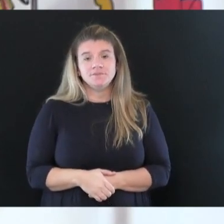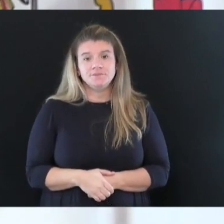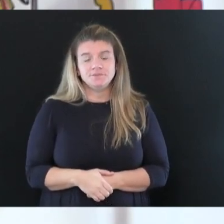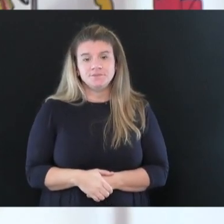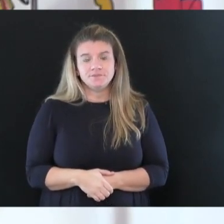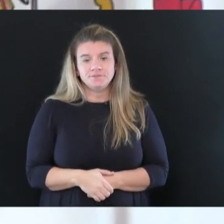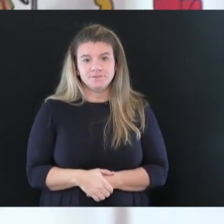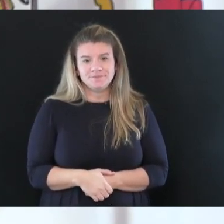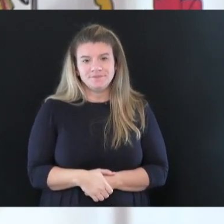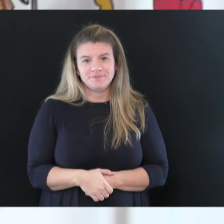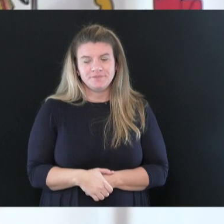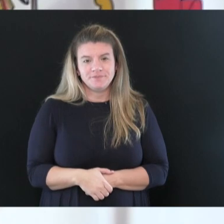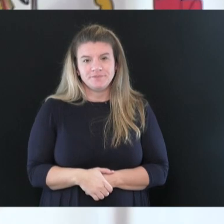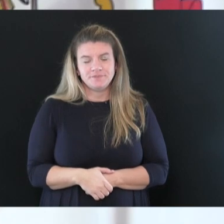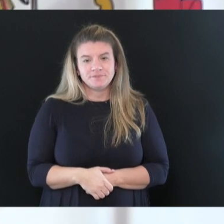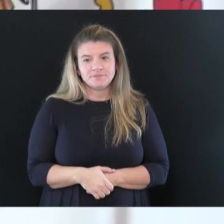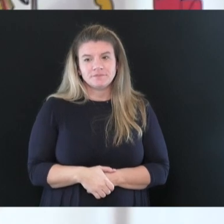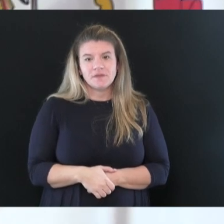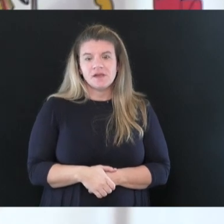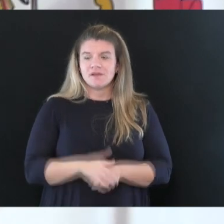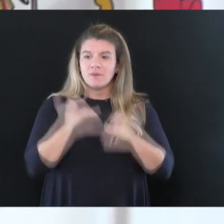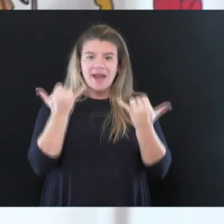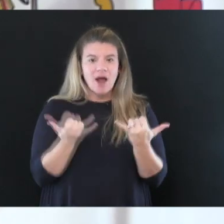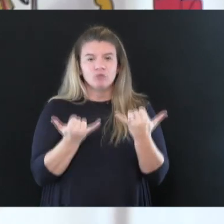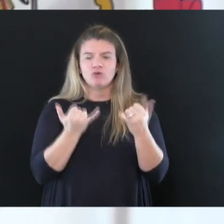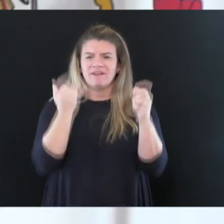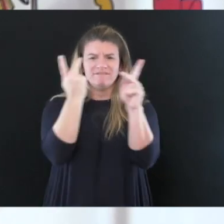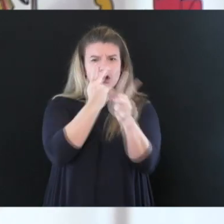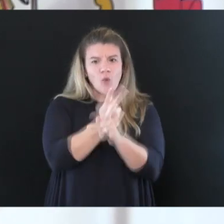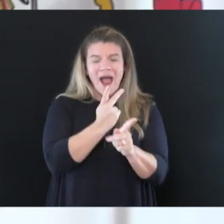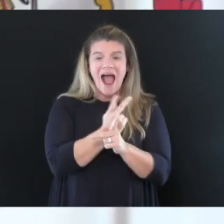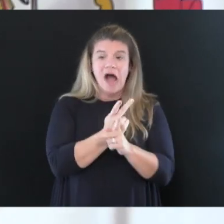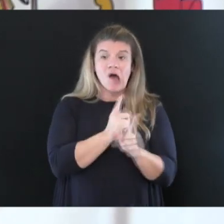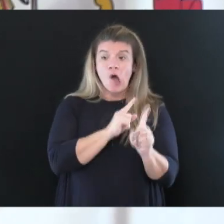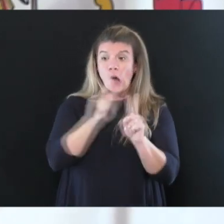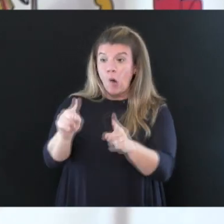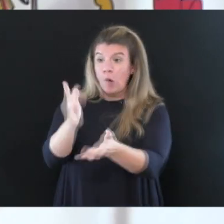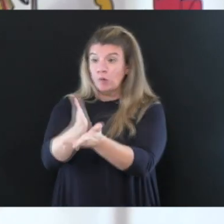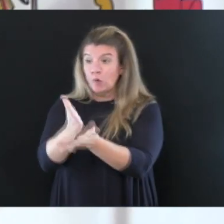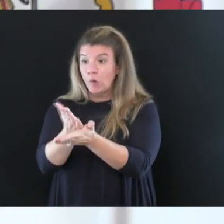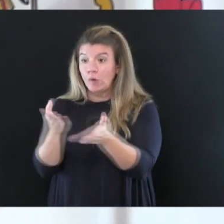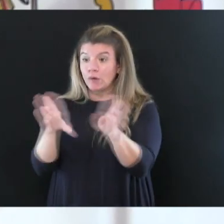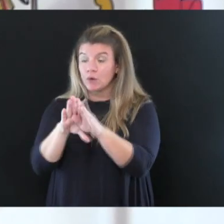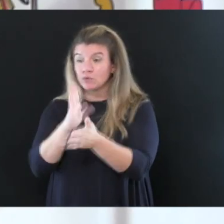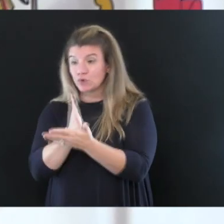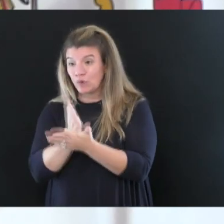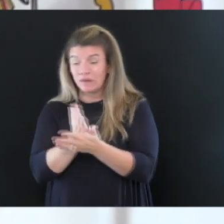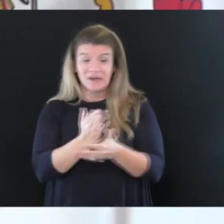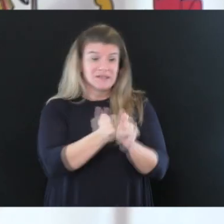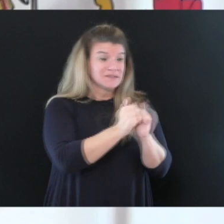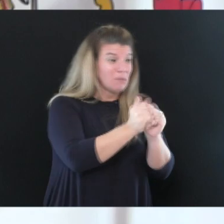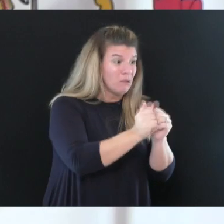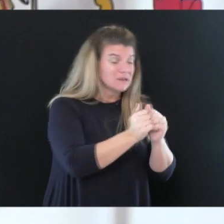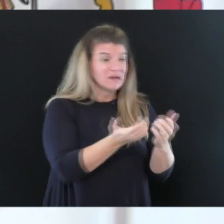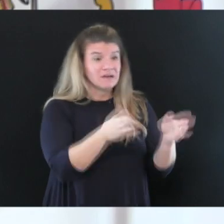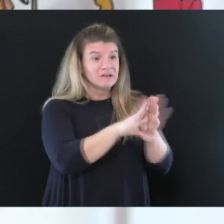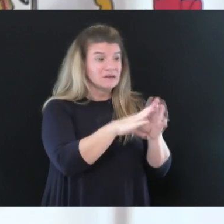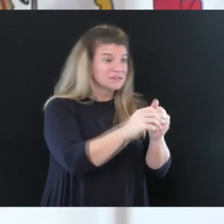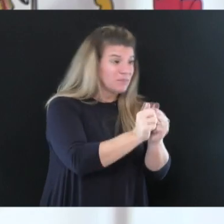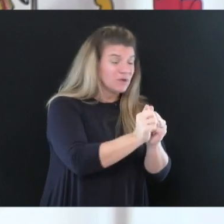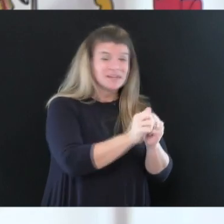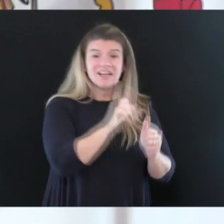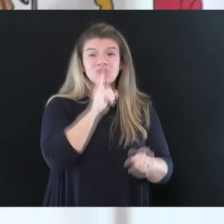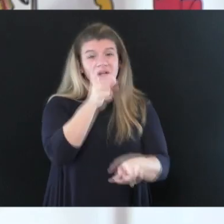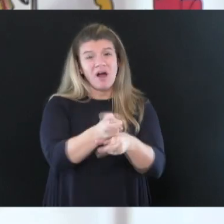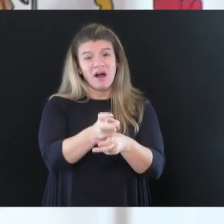whether, play ball, don't play ball, go to school, don't go to school, we're going to continue to work it. It's really